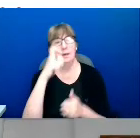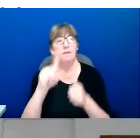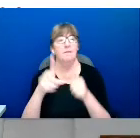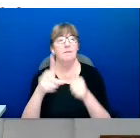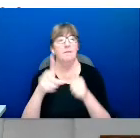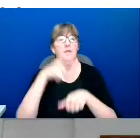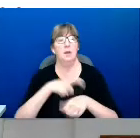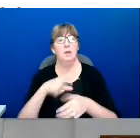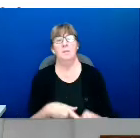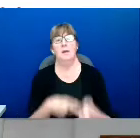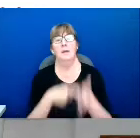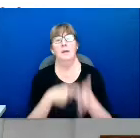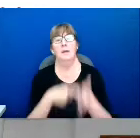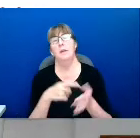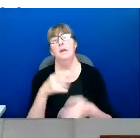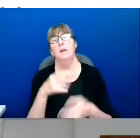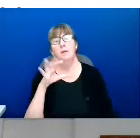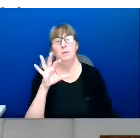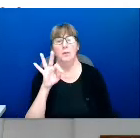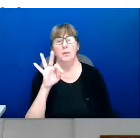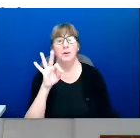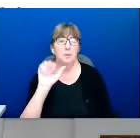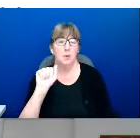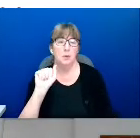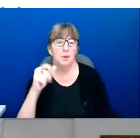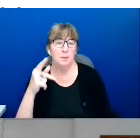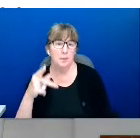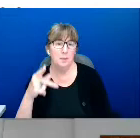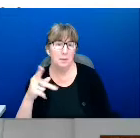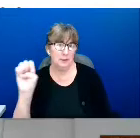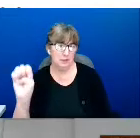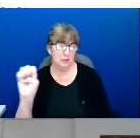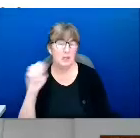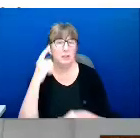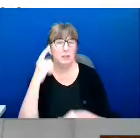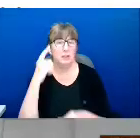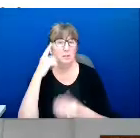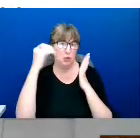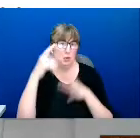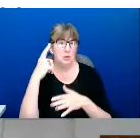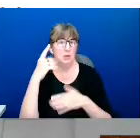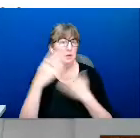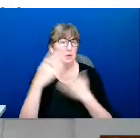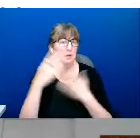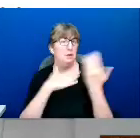and appropriate public education for students, regardless of disability.